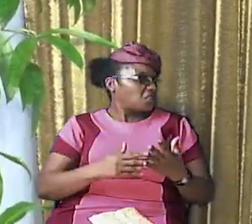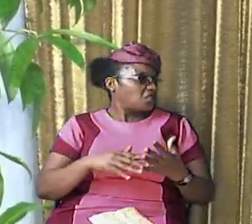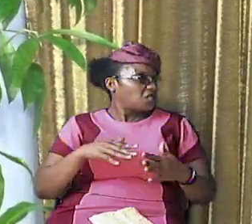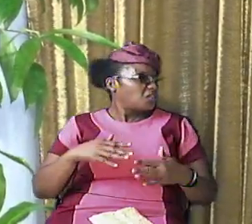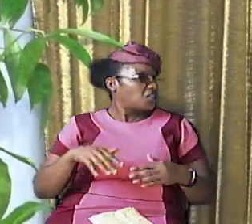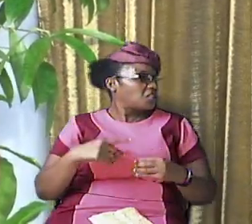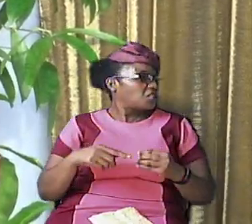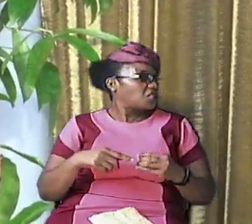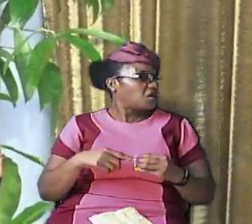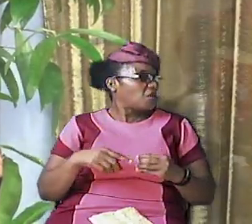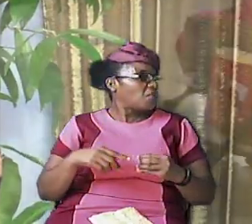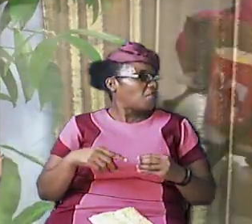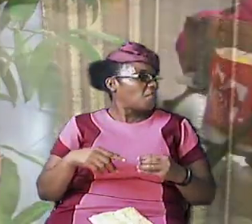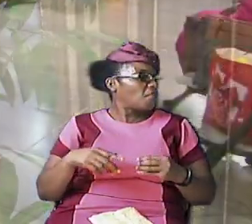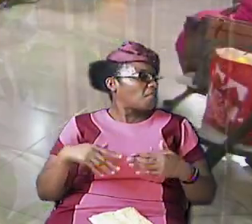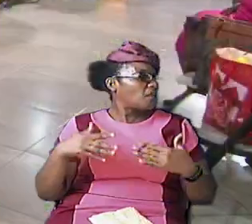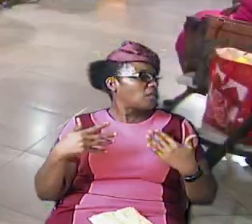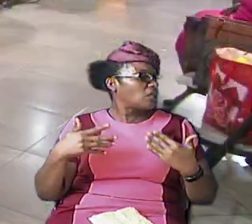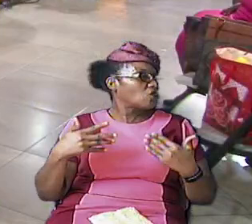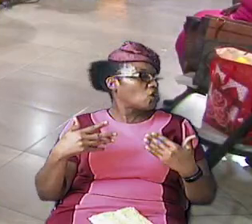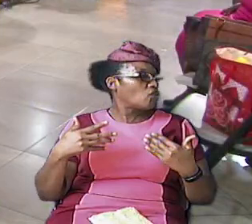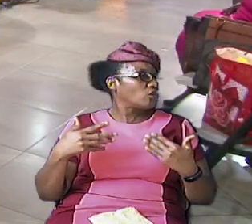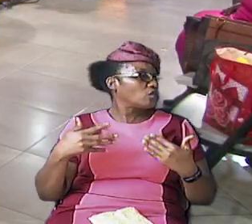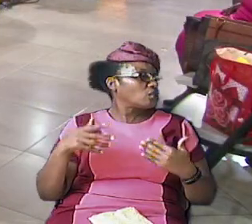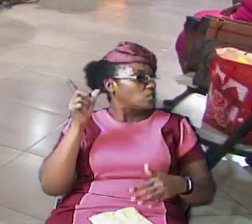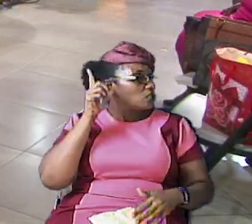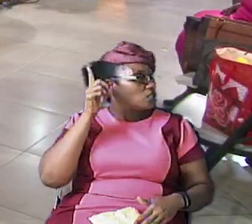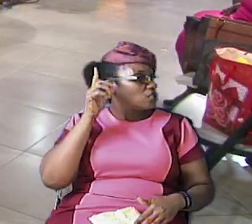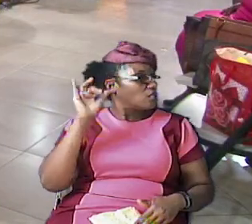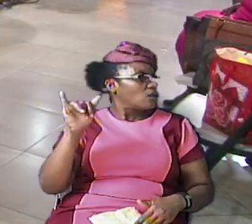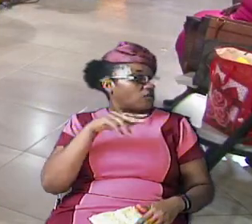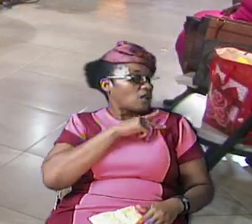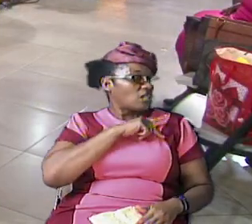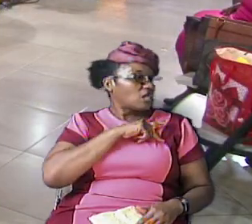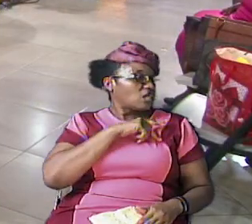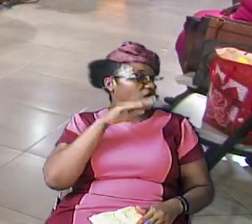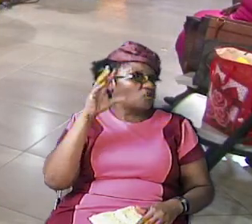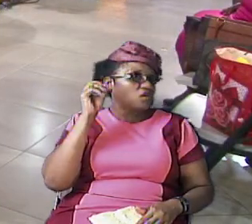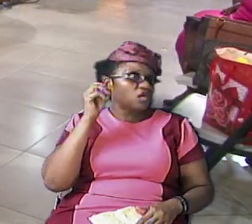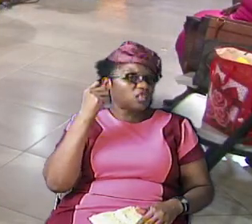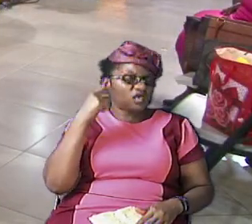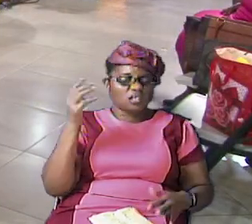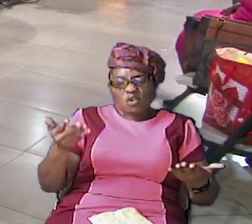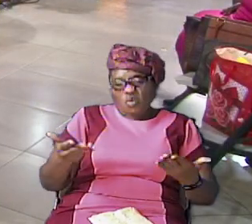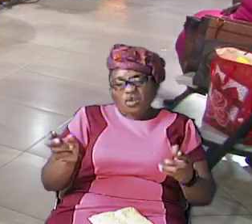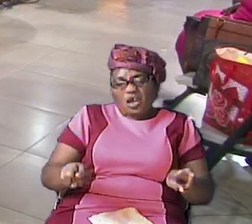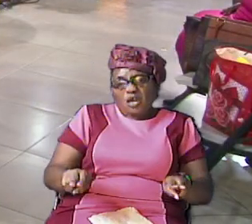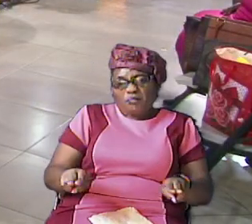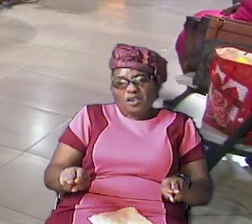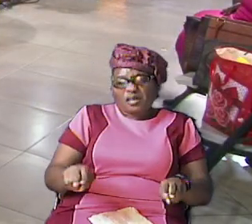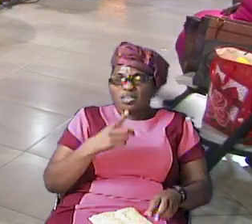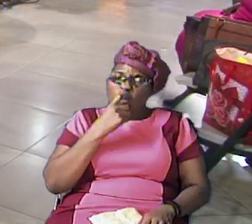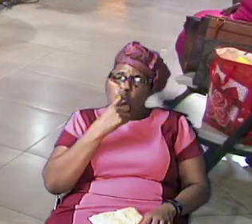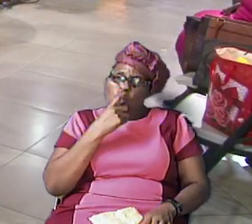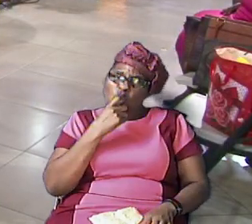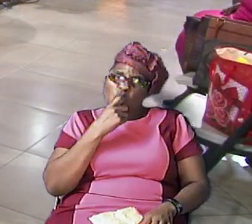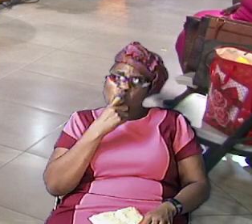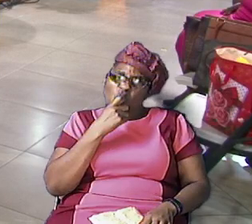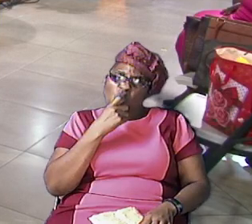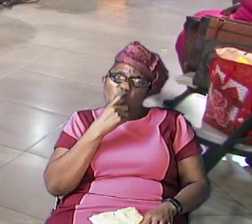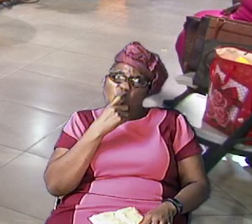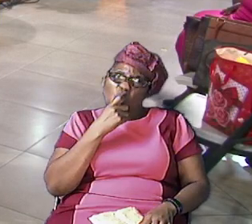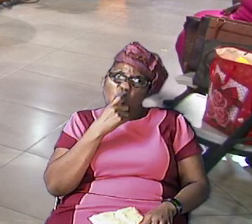quick foundation for the preacher today. Listen to me. That king couldn't understand what was happening. He had to say, who is telling